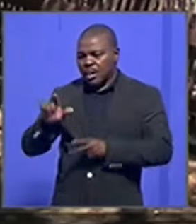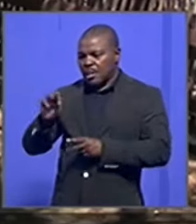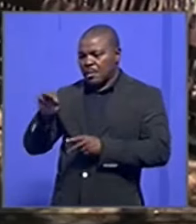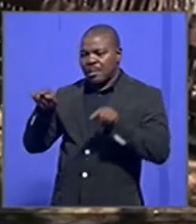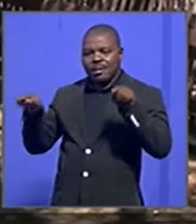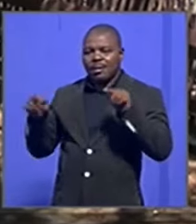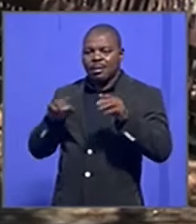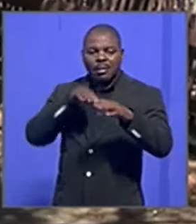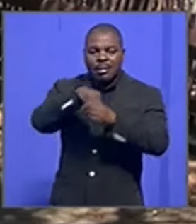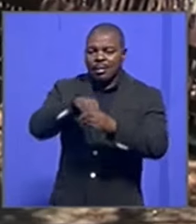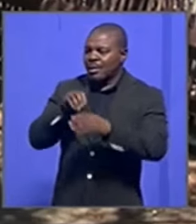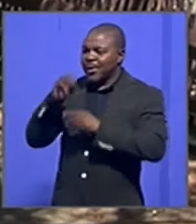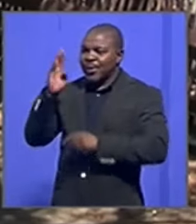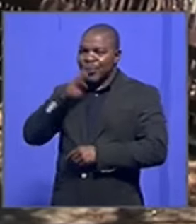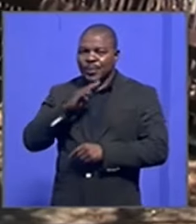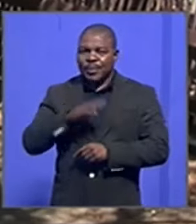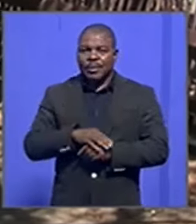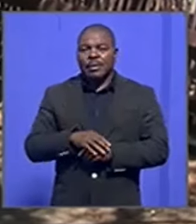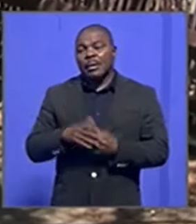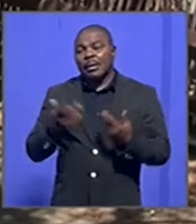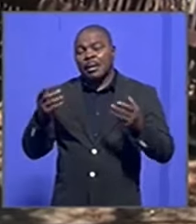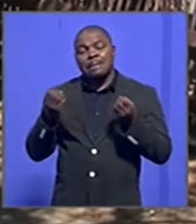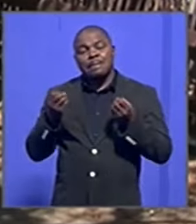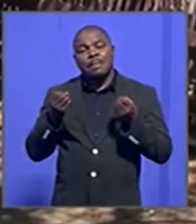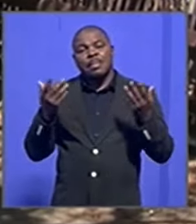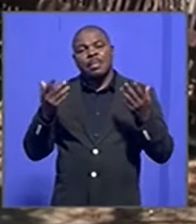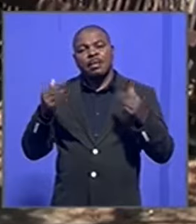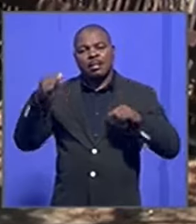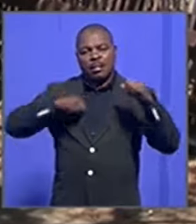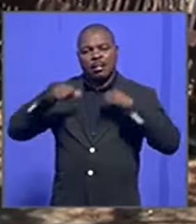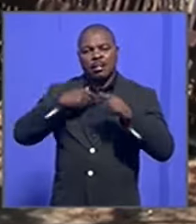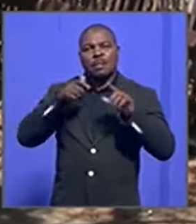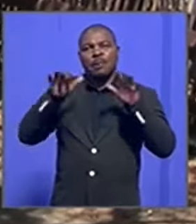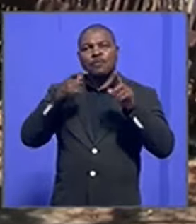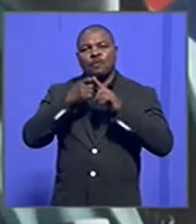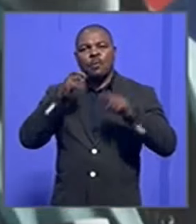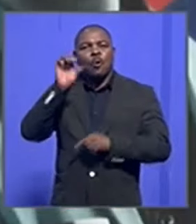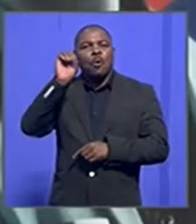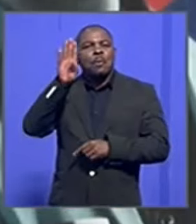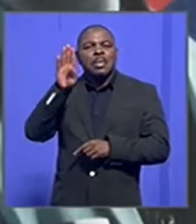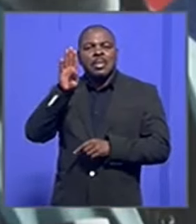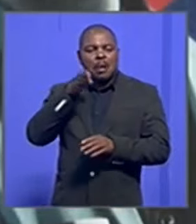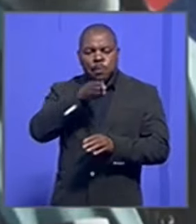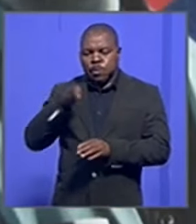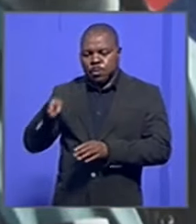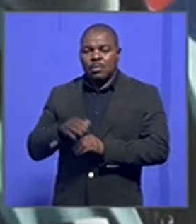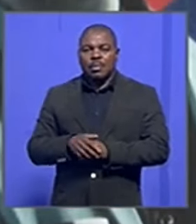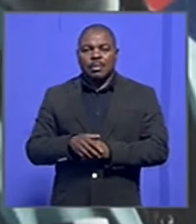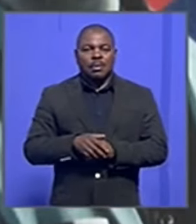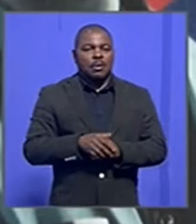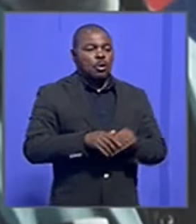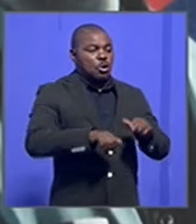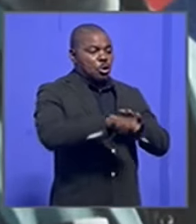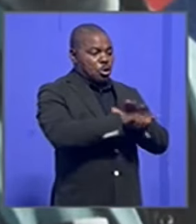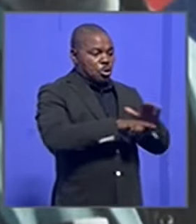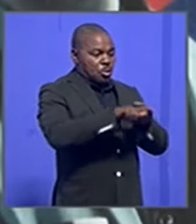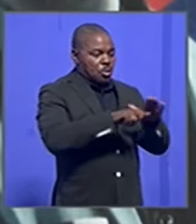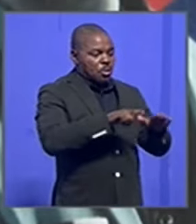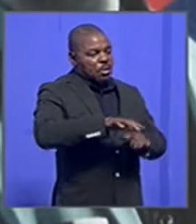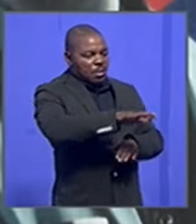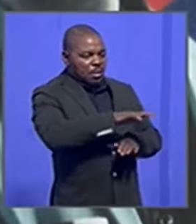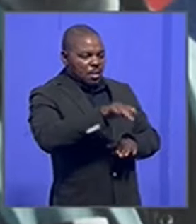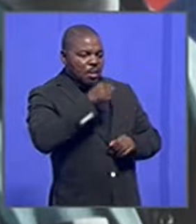tse fumaneng monyetla o mogolo di-festivaleng tsena ke di-artist tsa Bloemfontein fela. Morulaganyi wa mmino wa selegae a re